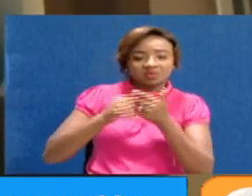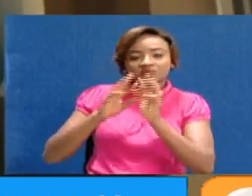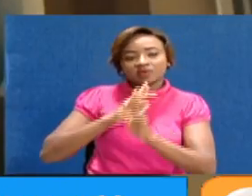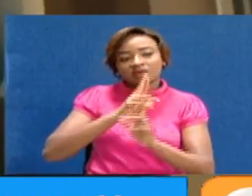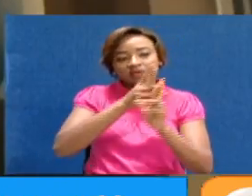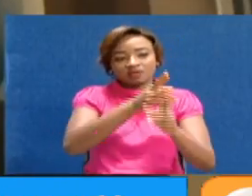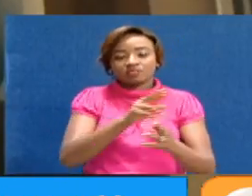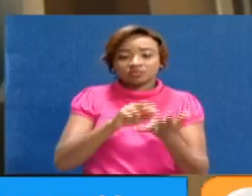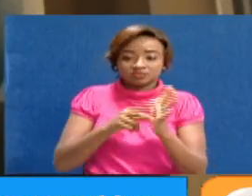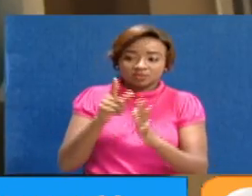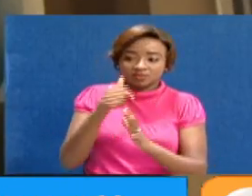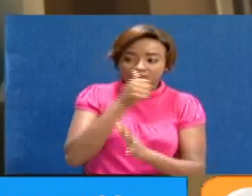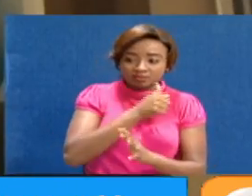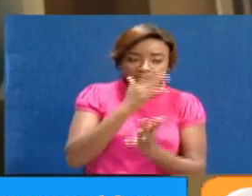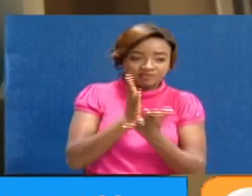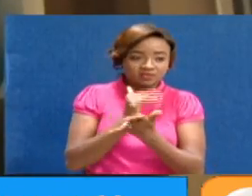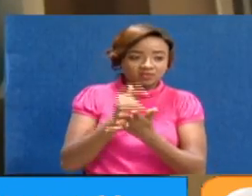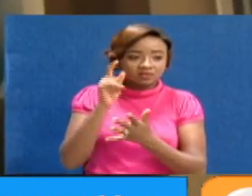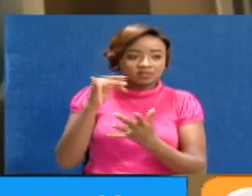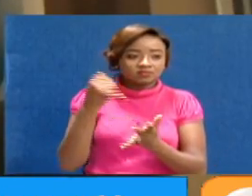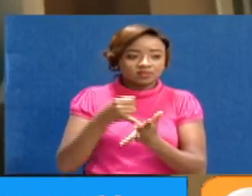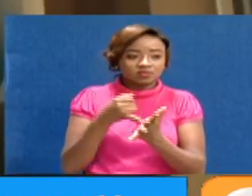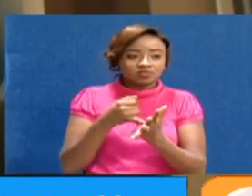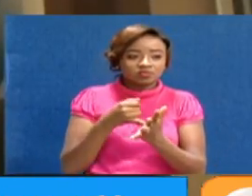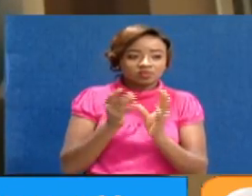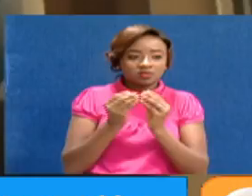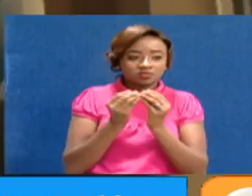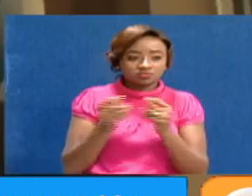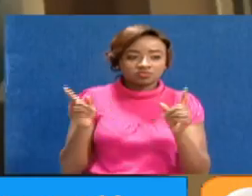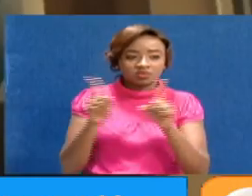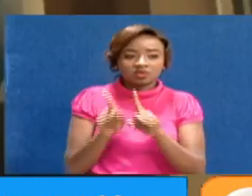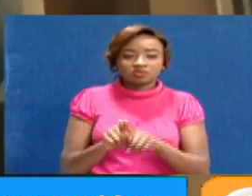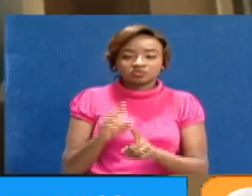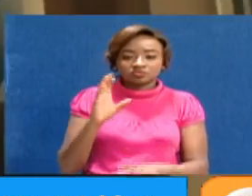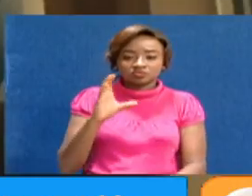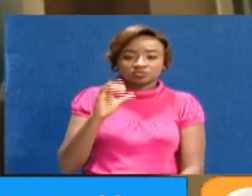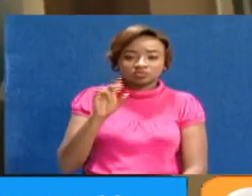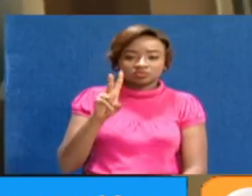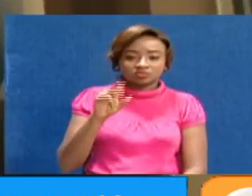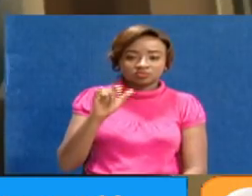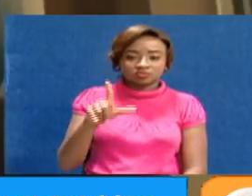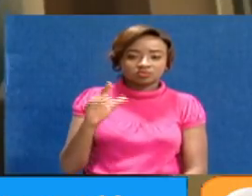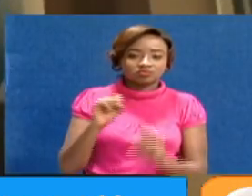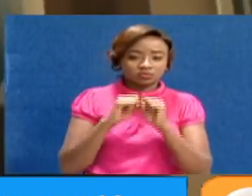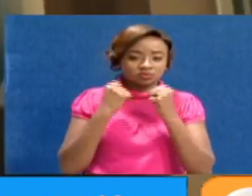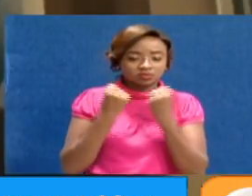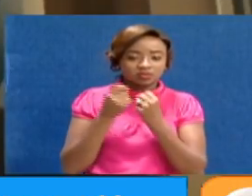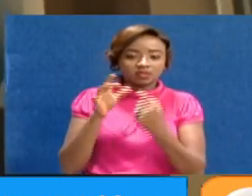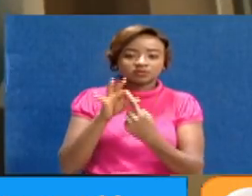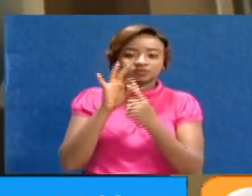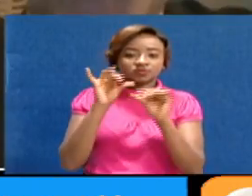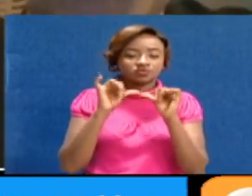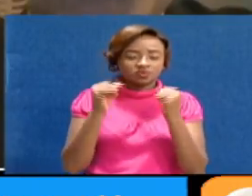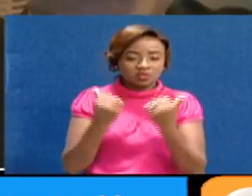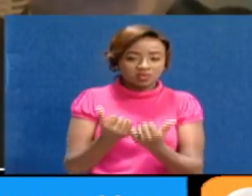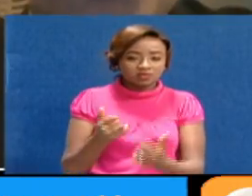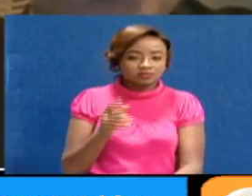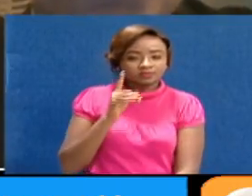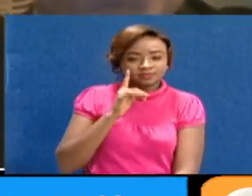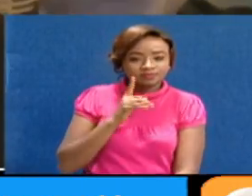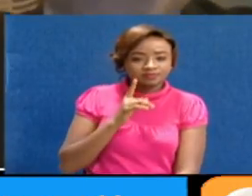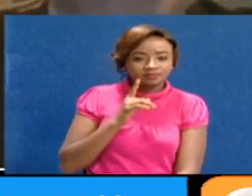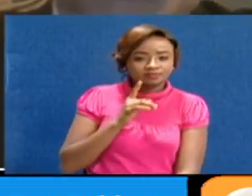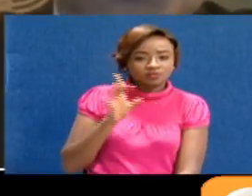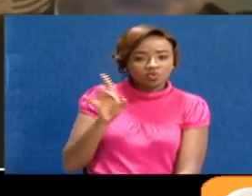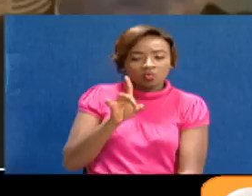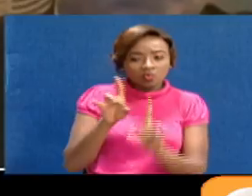sector to be part of the solution and not part of the problem, along with the civil society and especially the youth. All right. Sheila, you know,